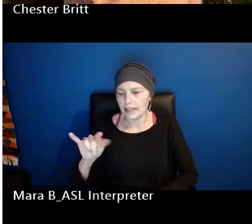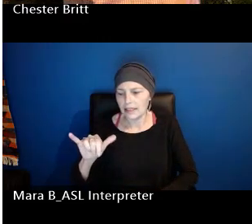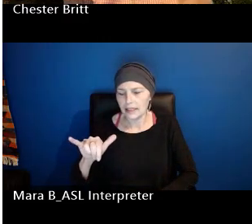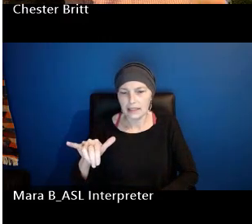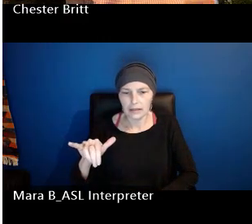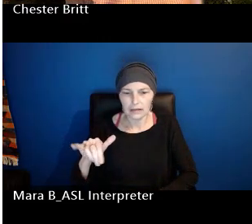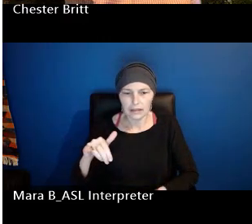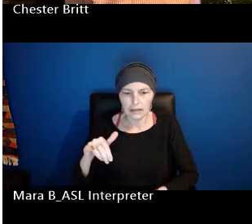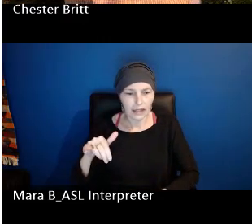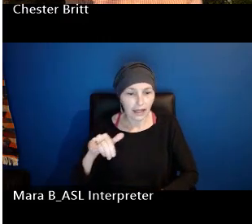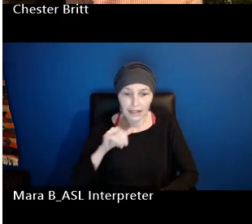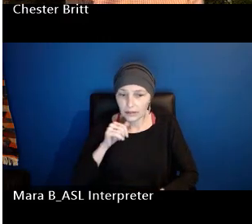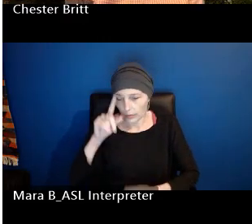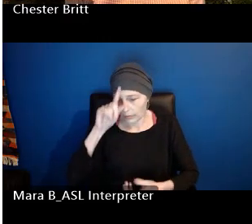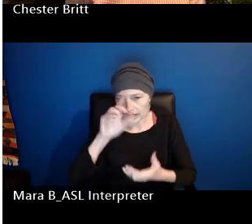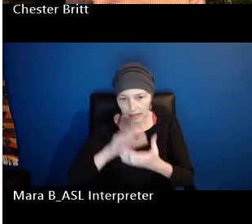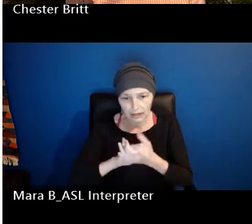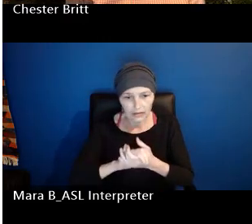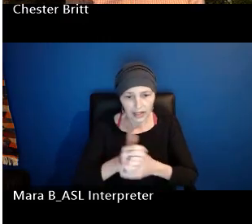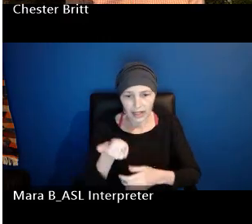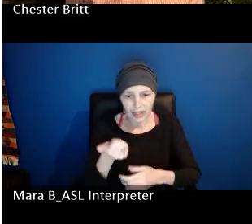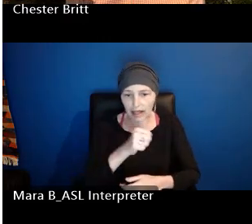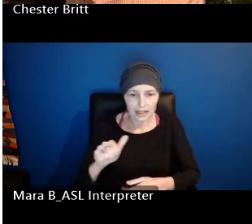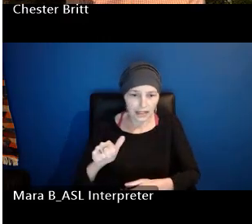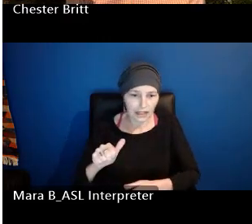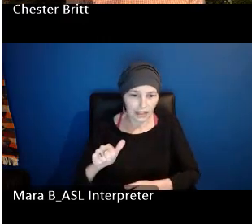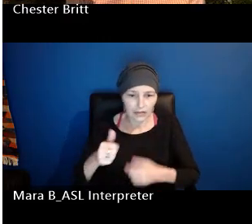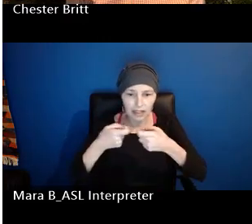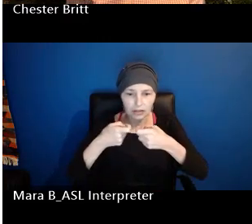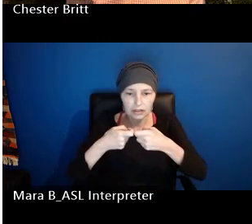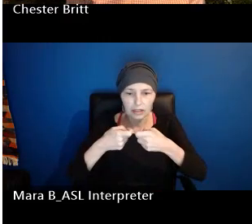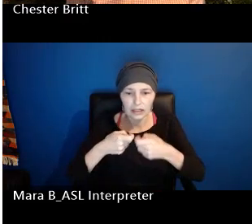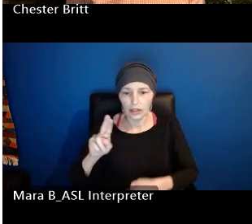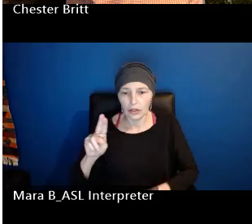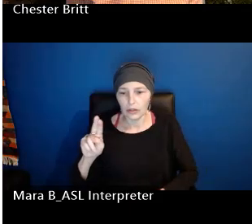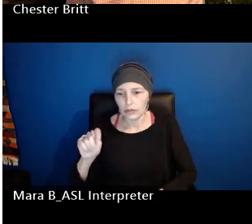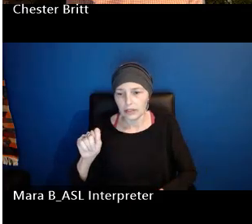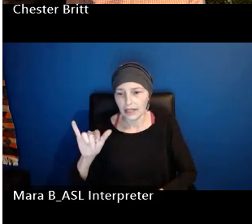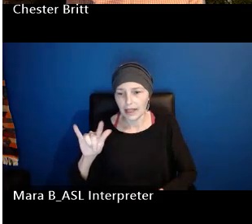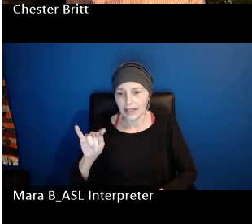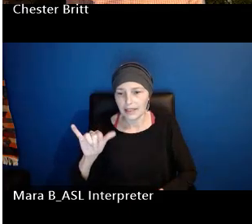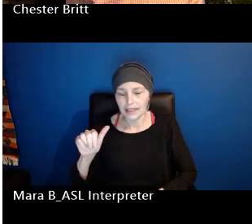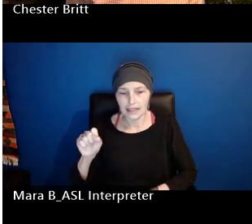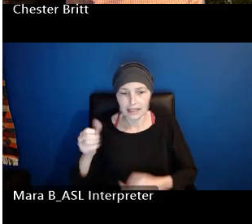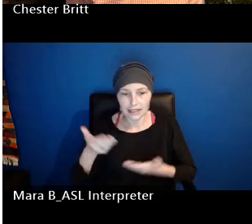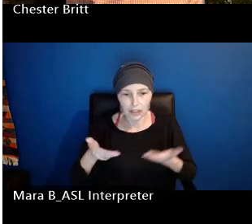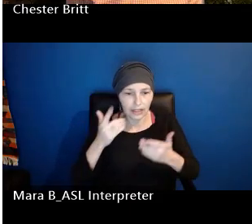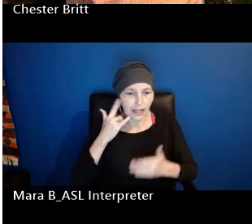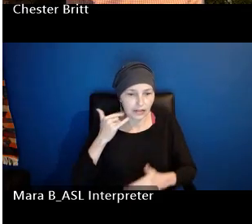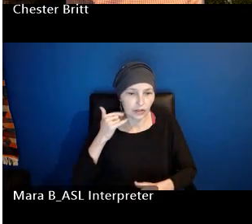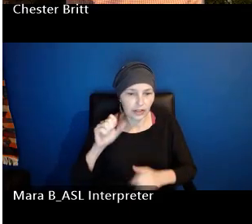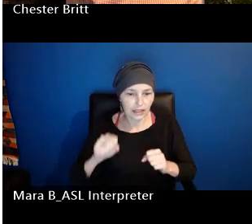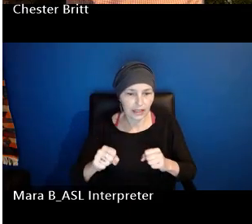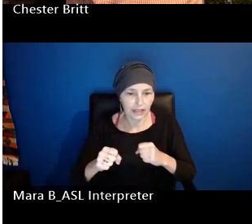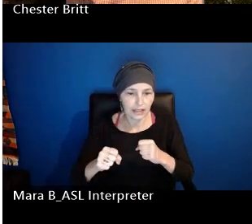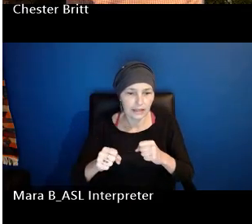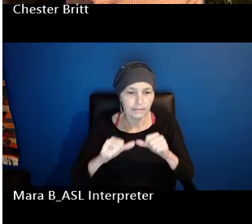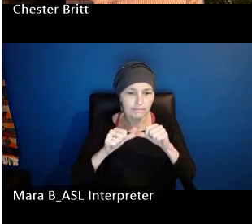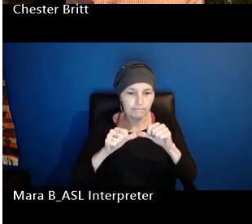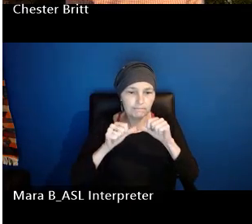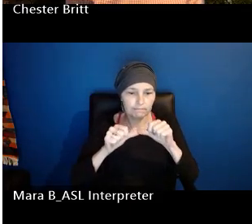any of the electrical utilities in California can sustain having this